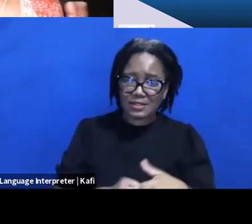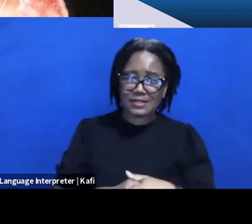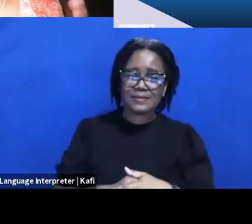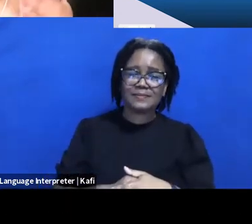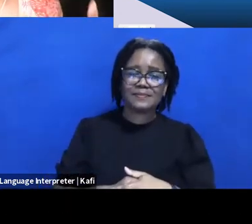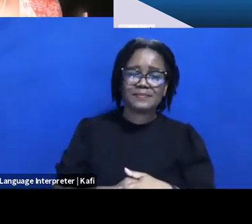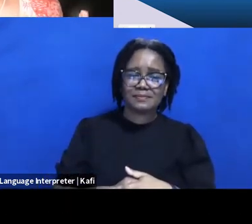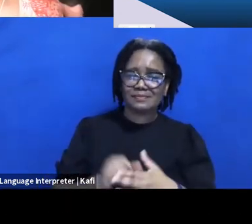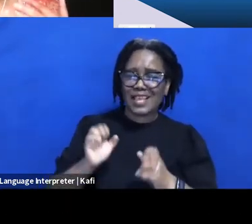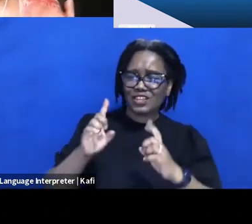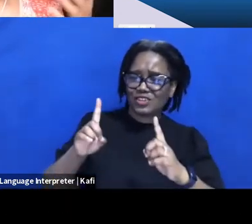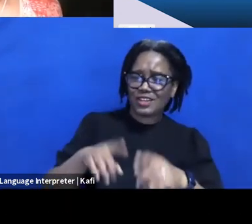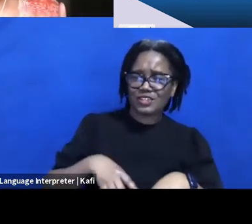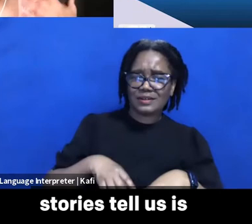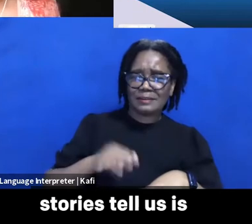what